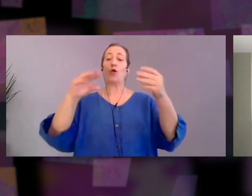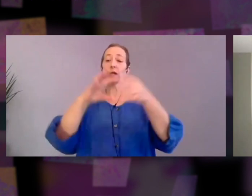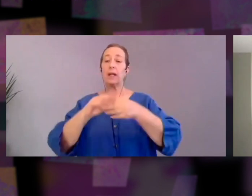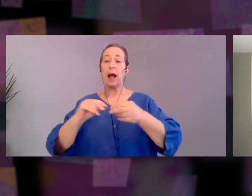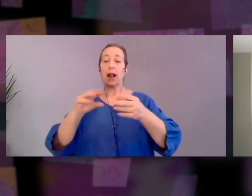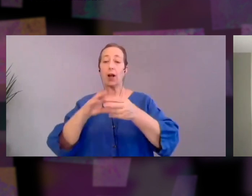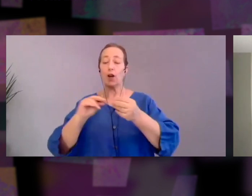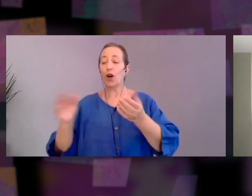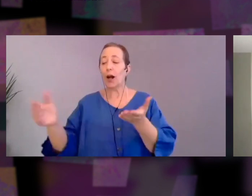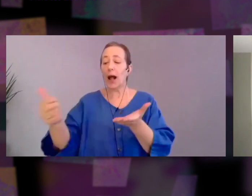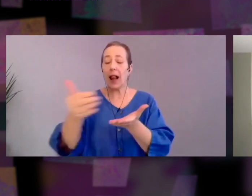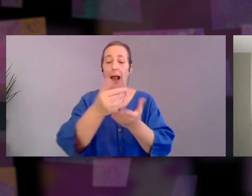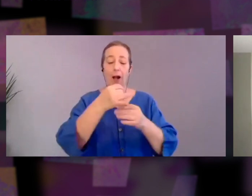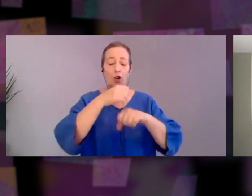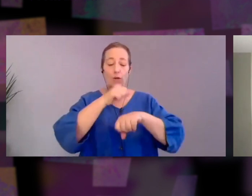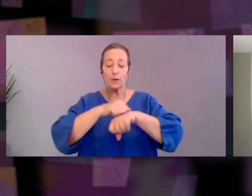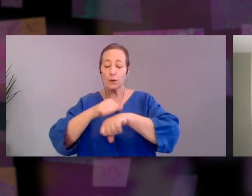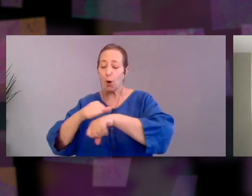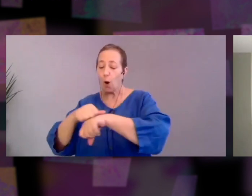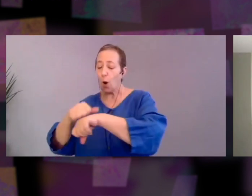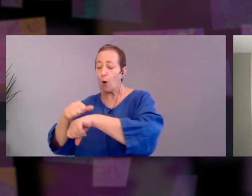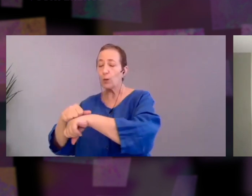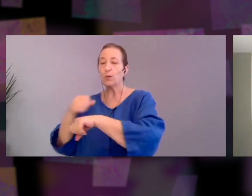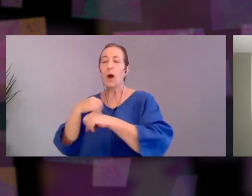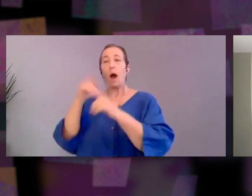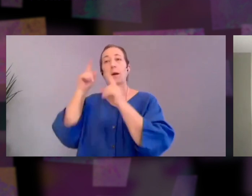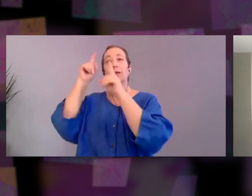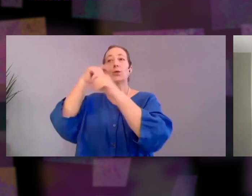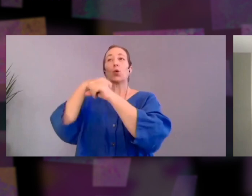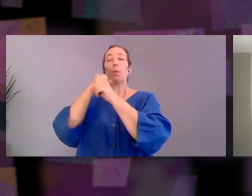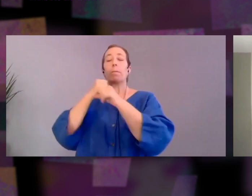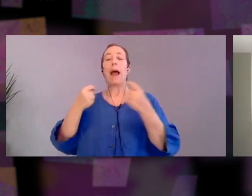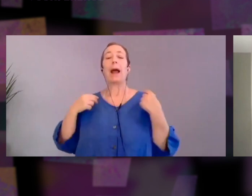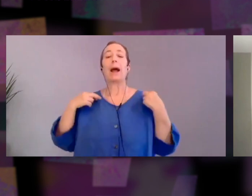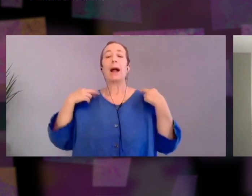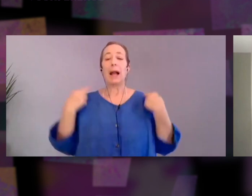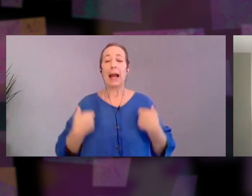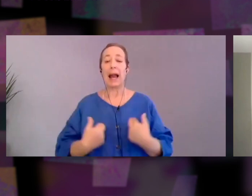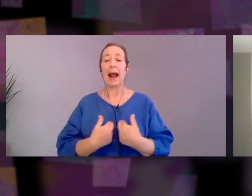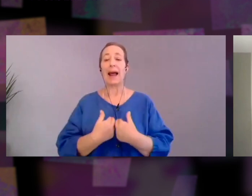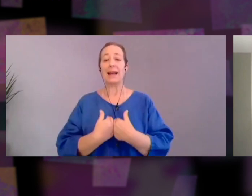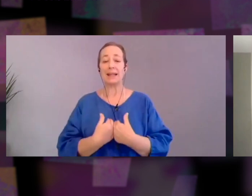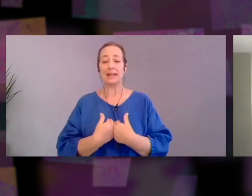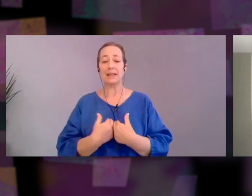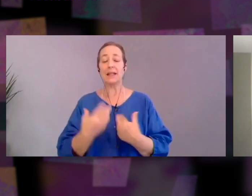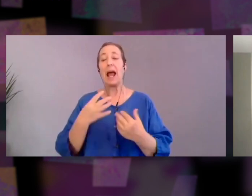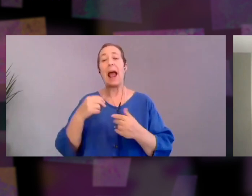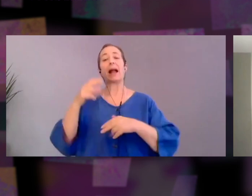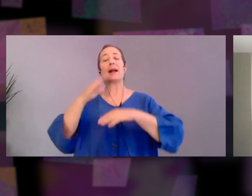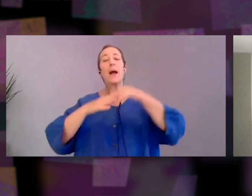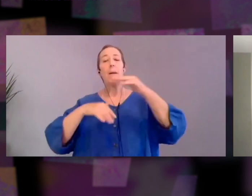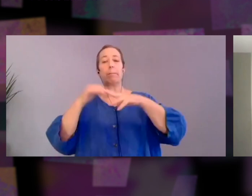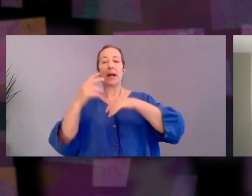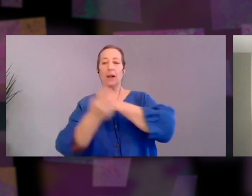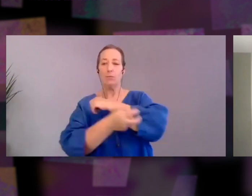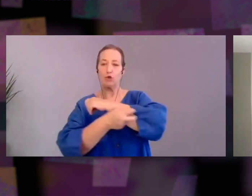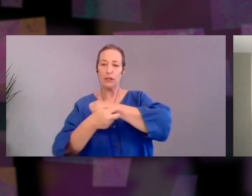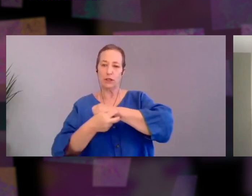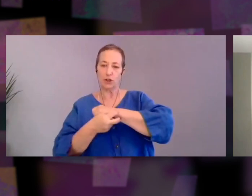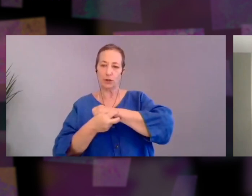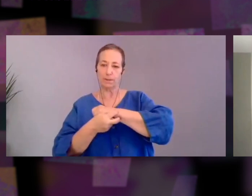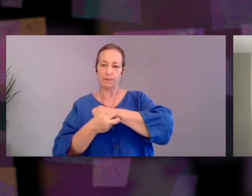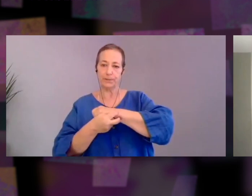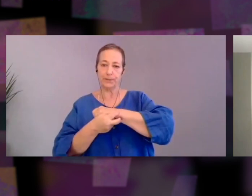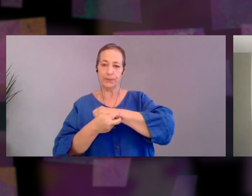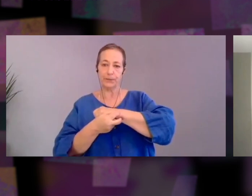an aspiring lay maker, a connector, a bridge builder. And I gather people to do all of this